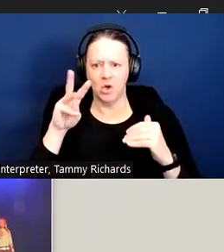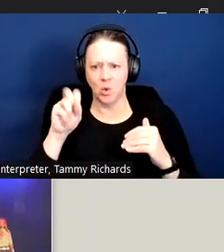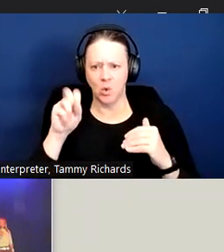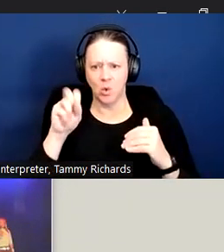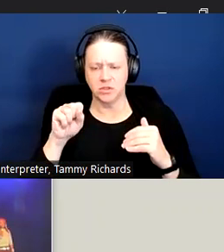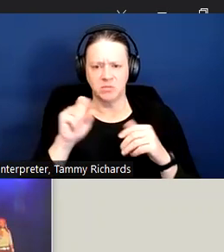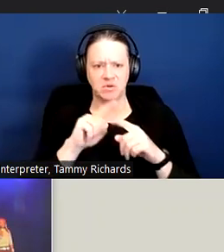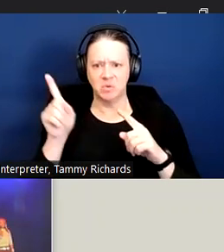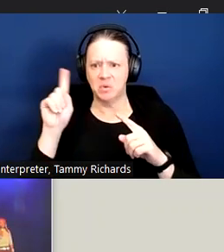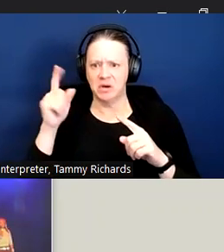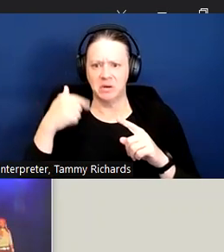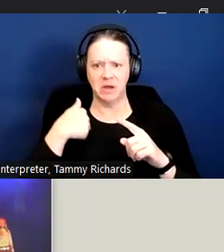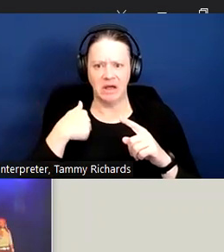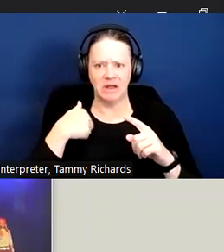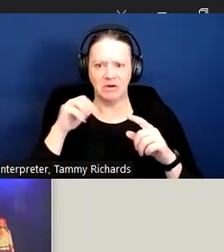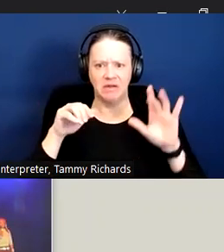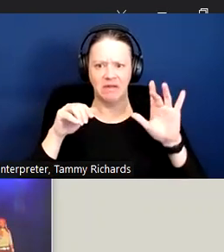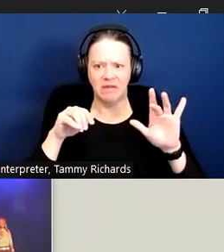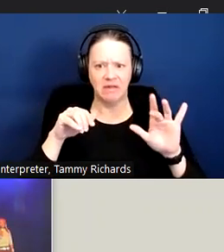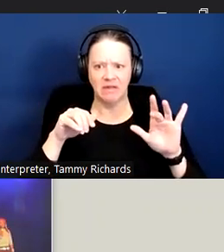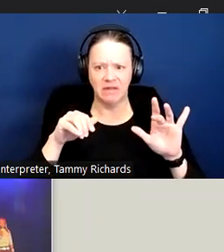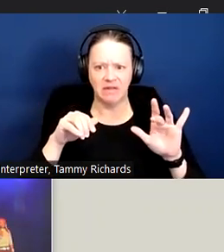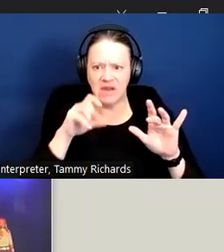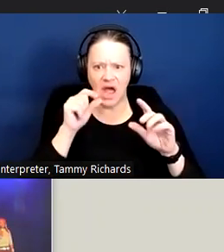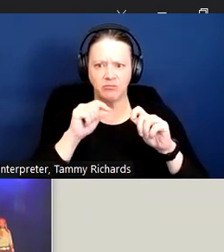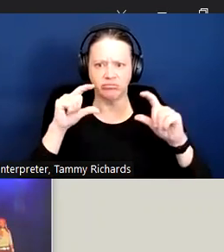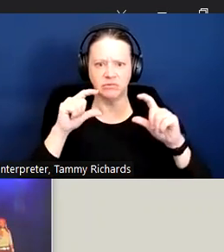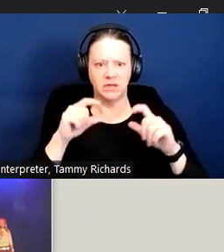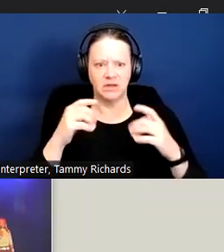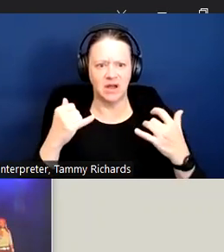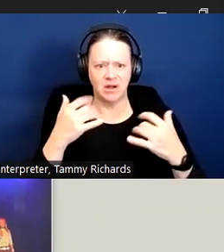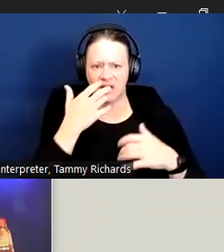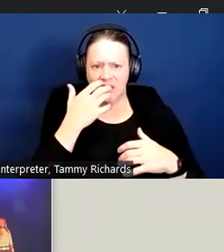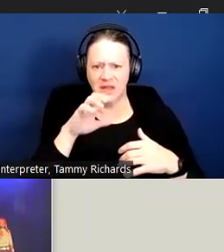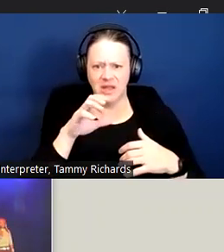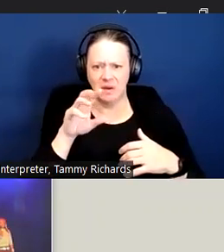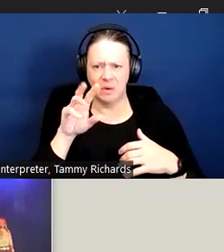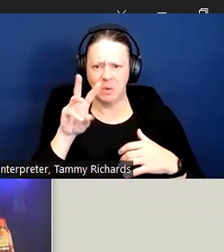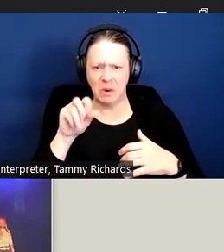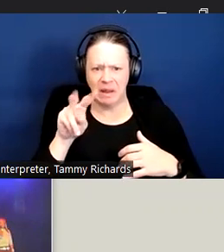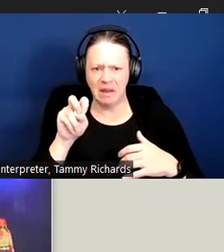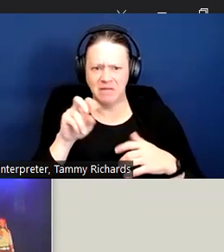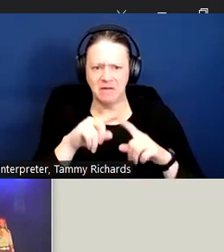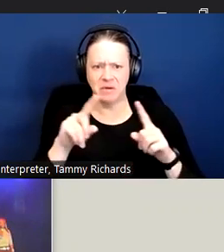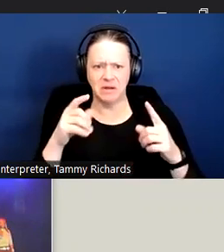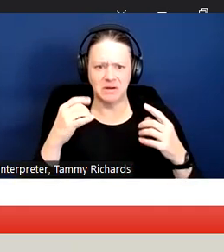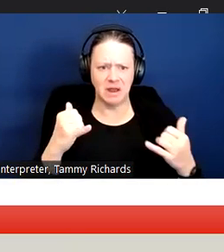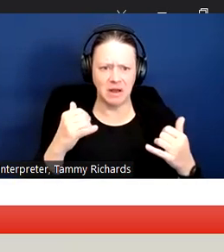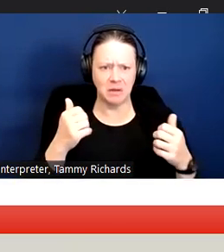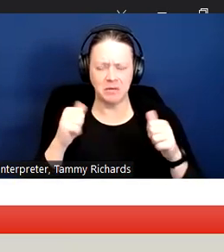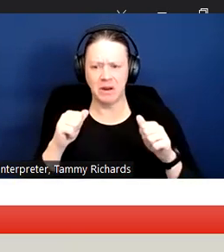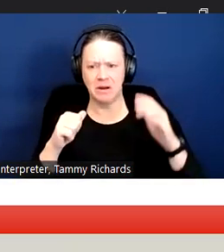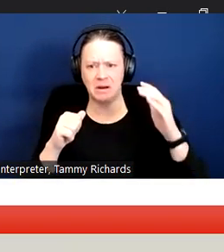know, where am I in trying to get to that button? So now I'm at Heatwave, but now I'm trying to get to